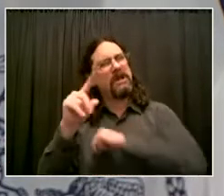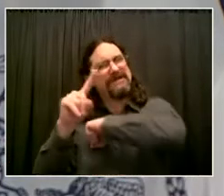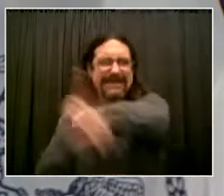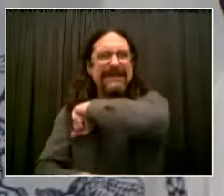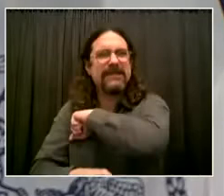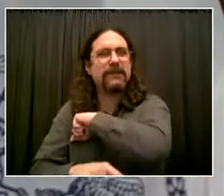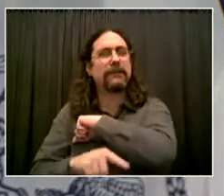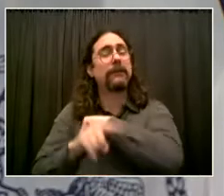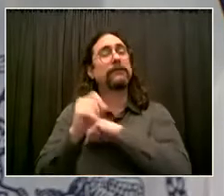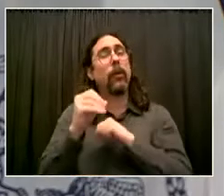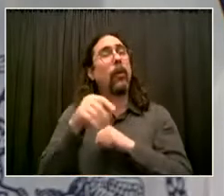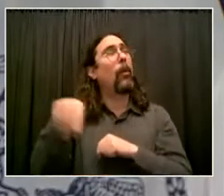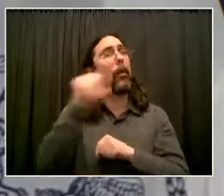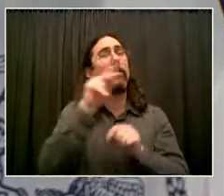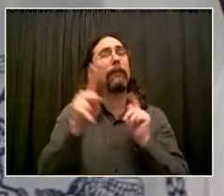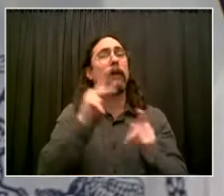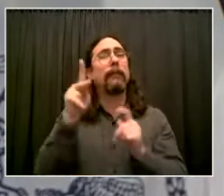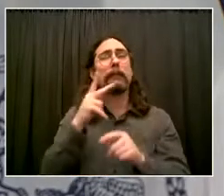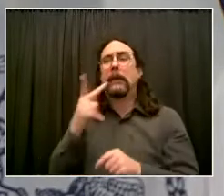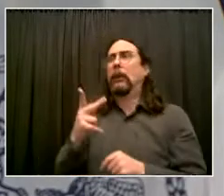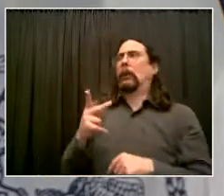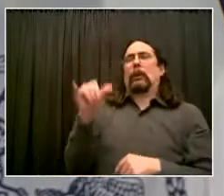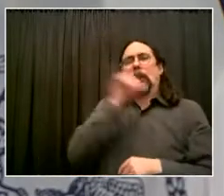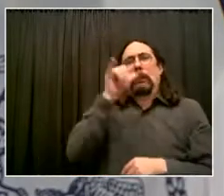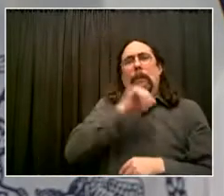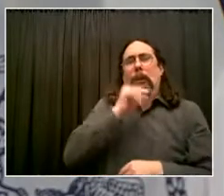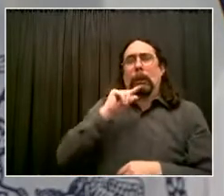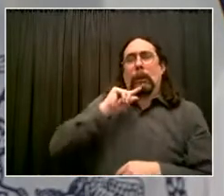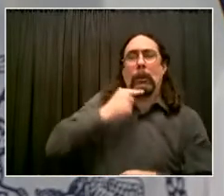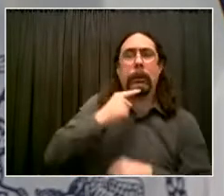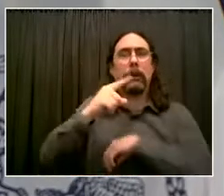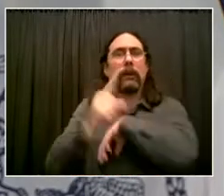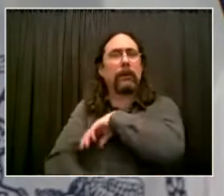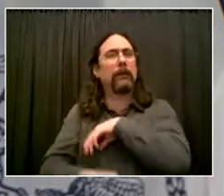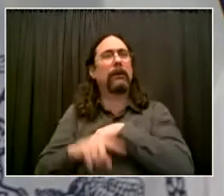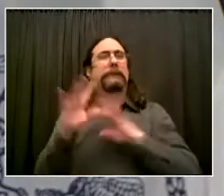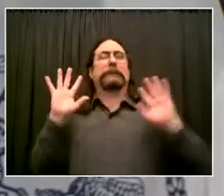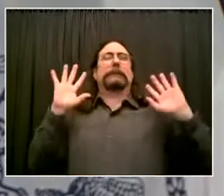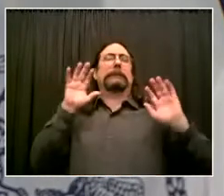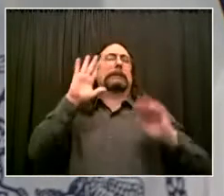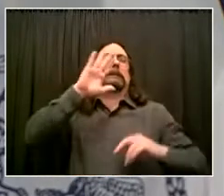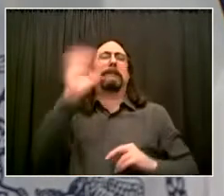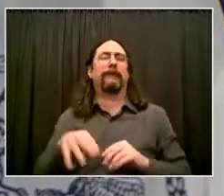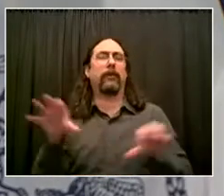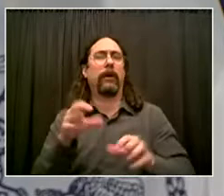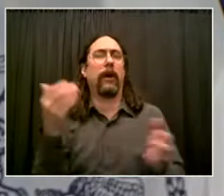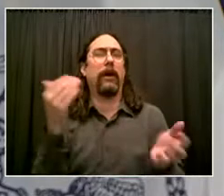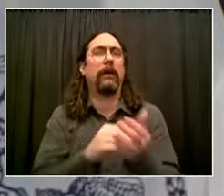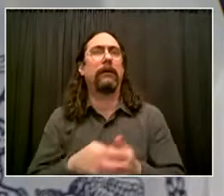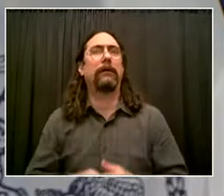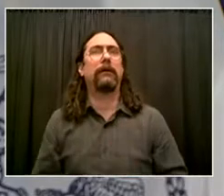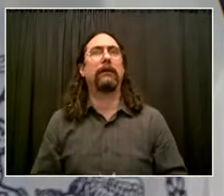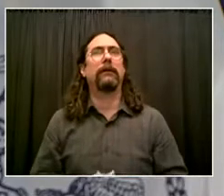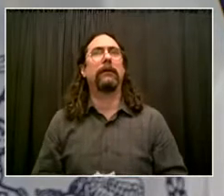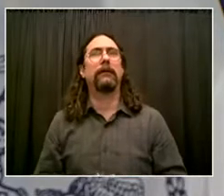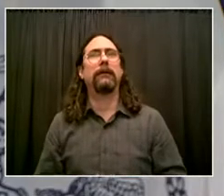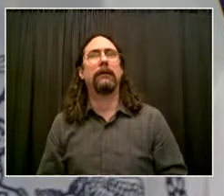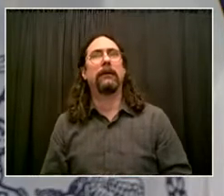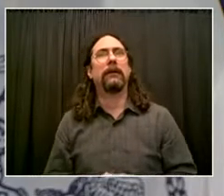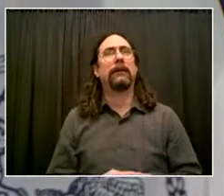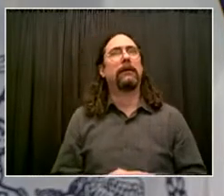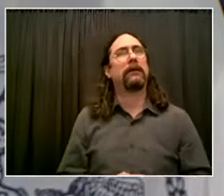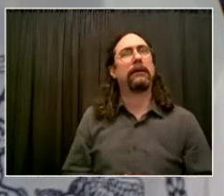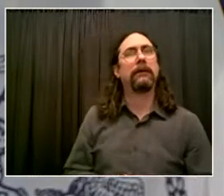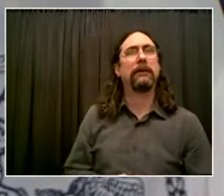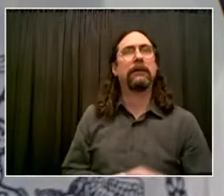on Sikh New Yorkers, on Jewish New Yorkers. We have seen this before on members of the LGBT community. We've seen this before,